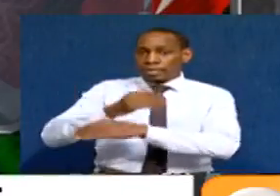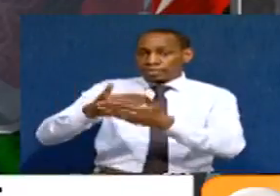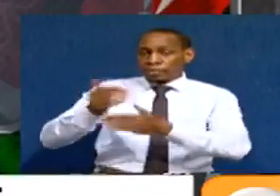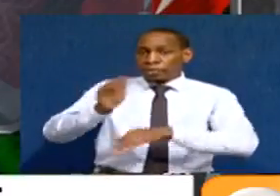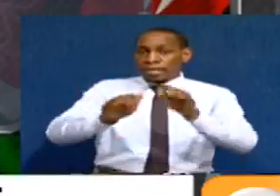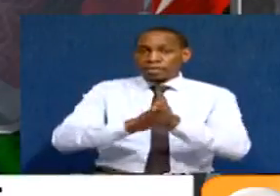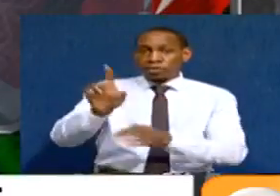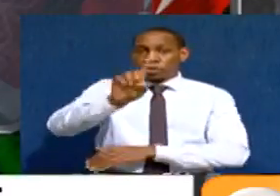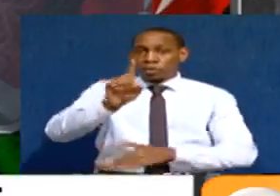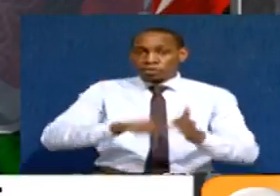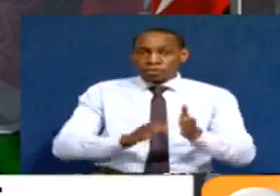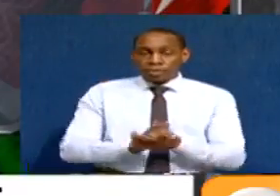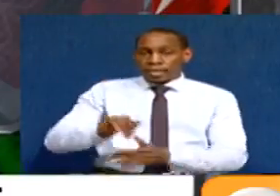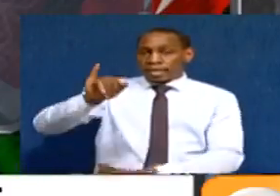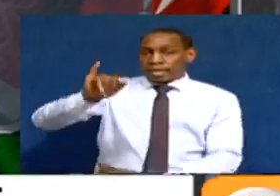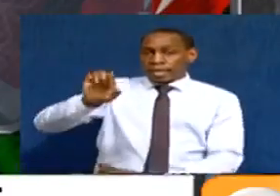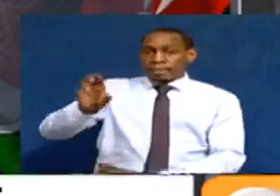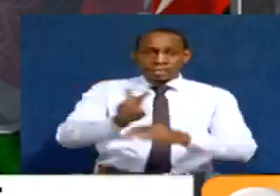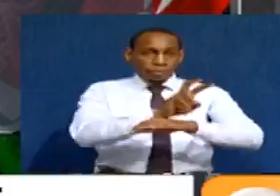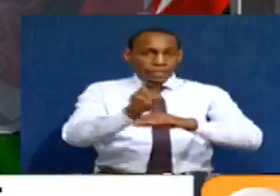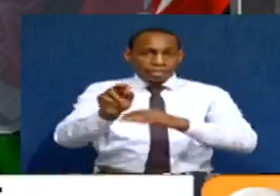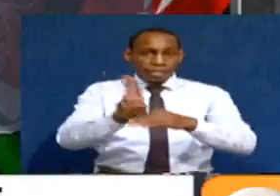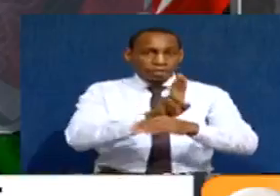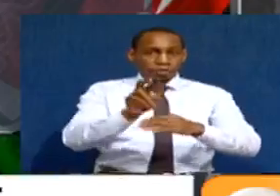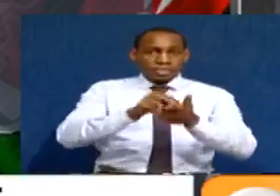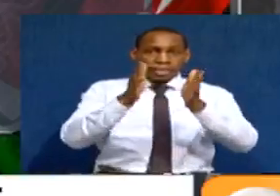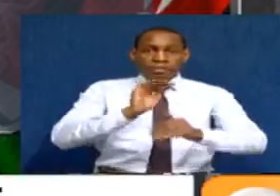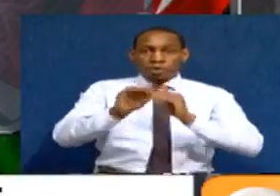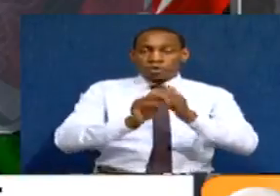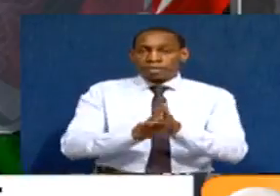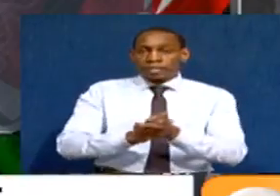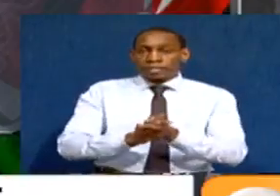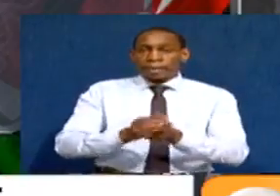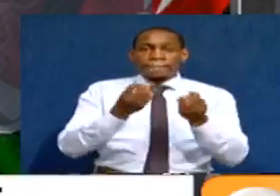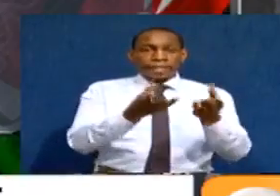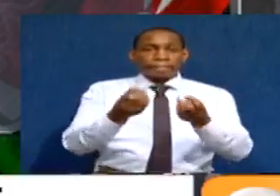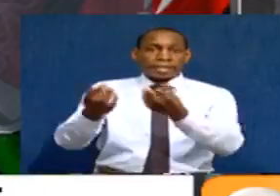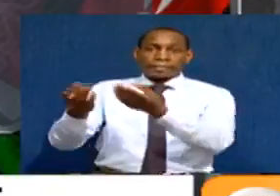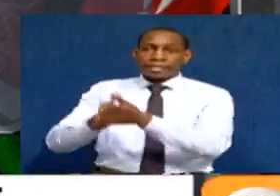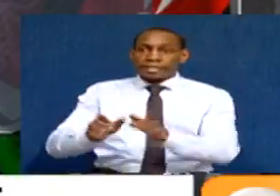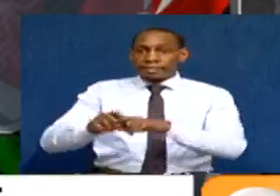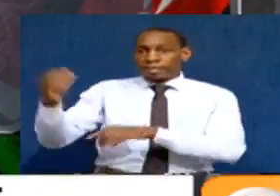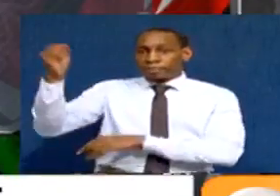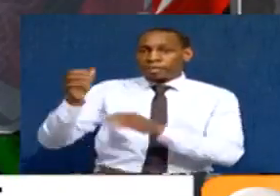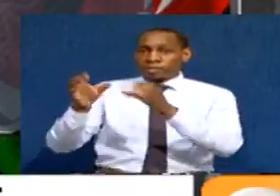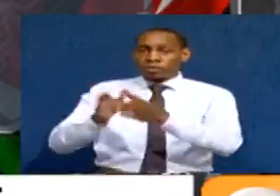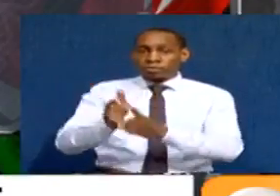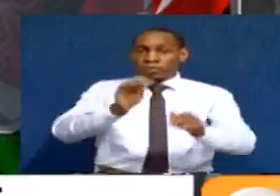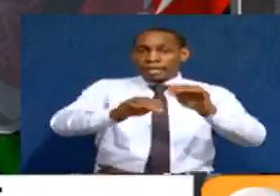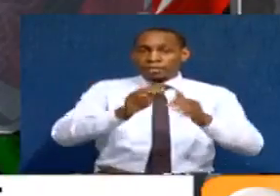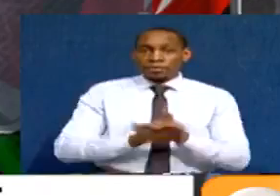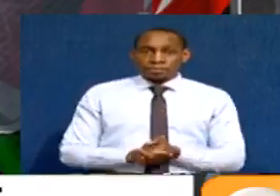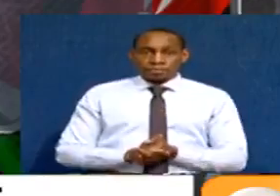election. Question is, how will IEBC monitor expenditure of all candidates in their tens of thousands and political parties in the